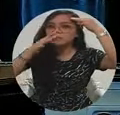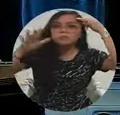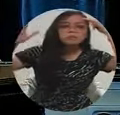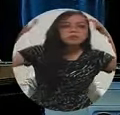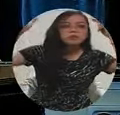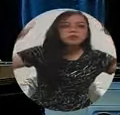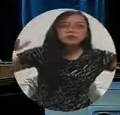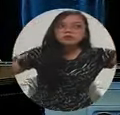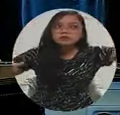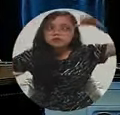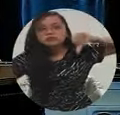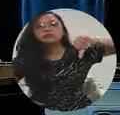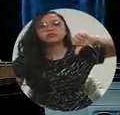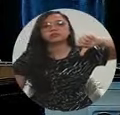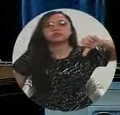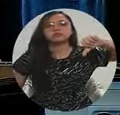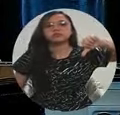Bible.